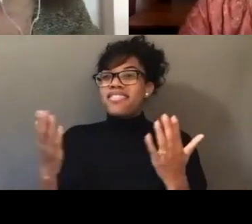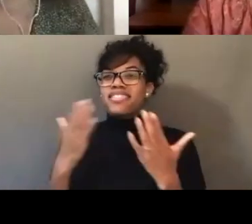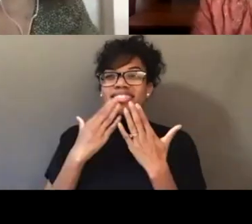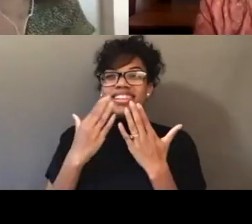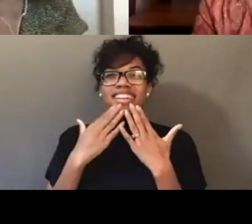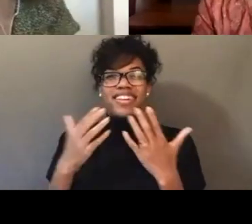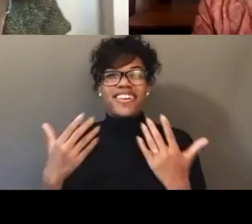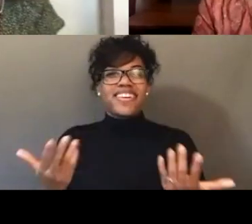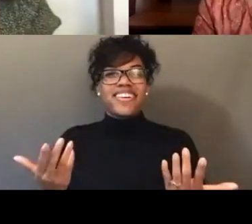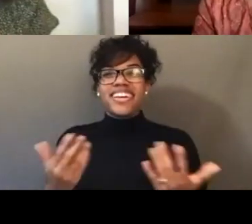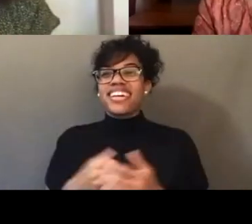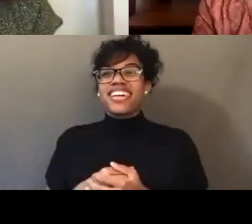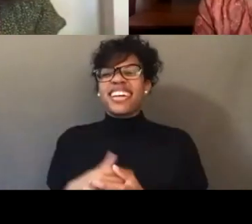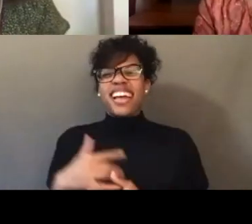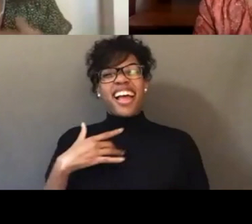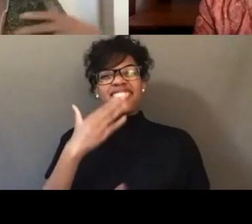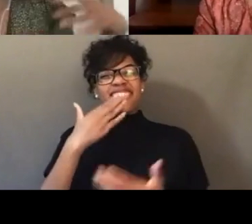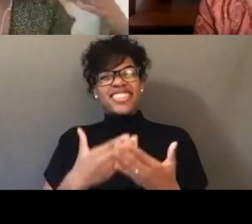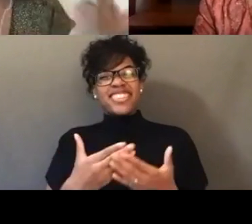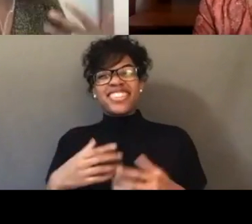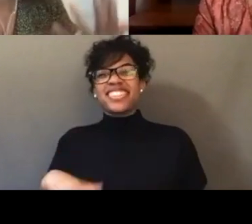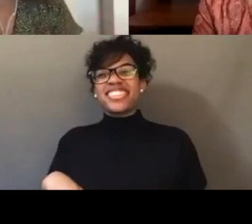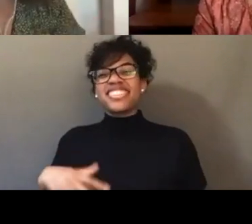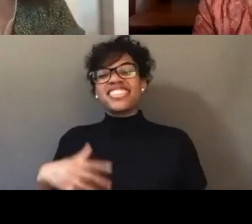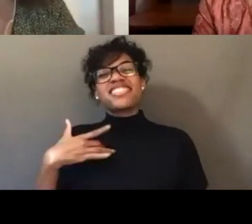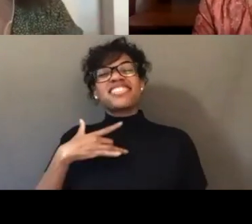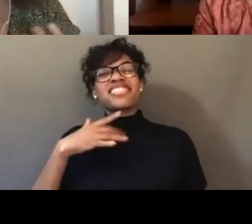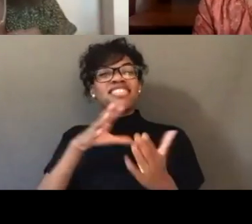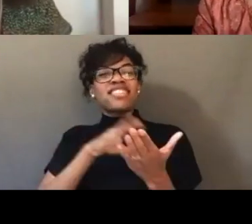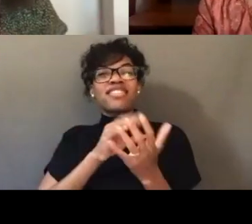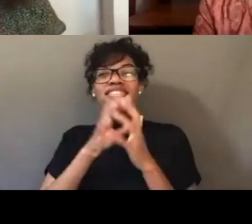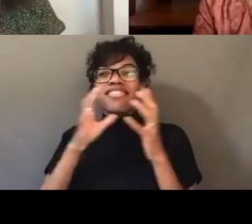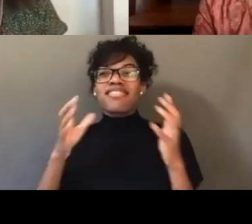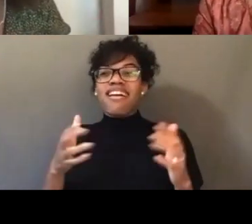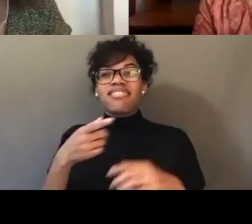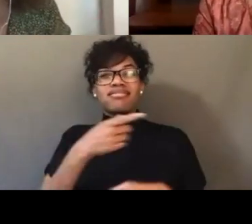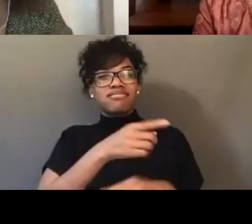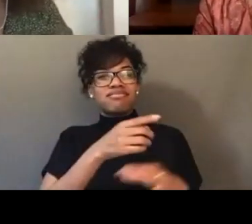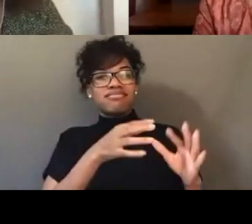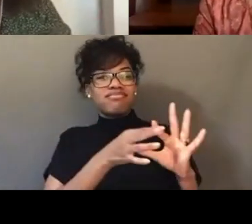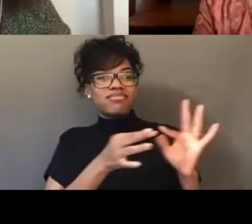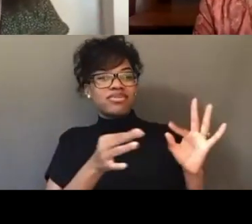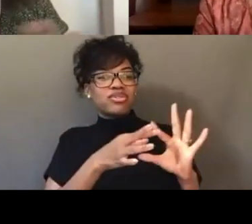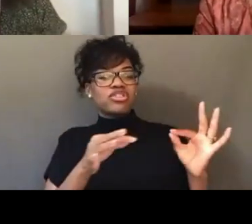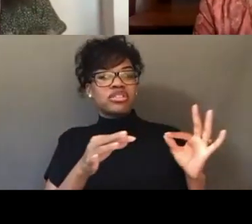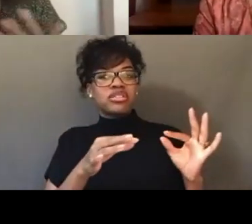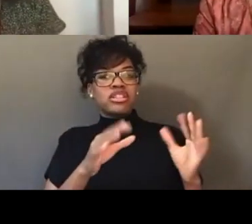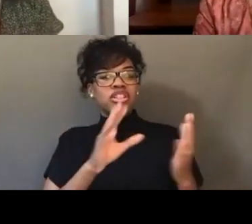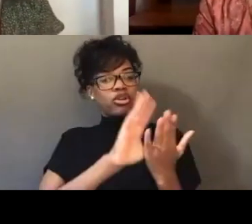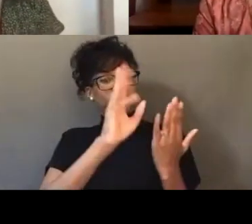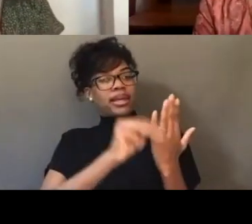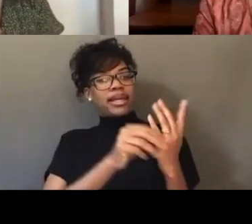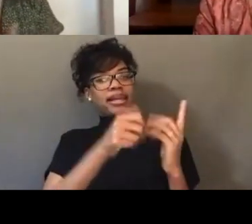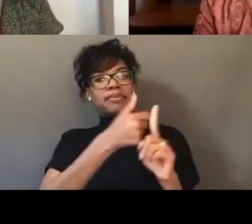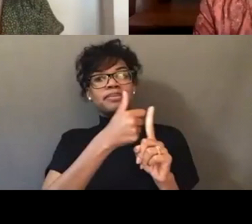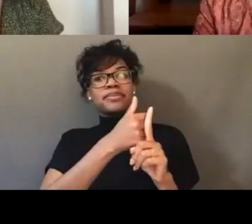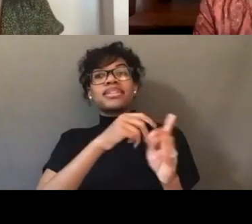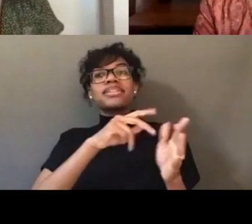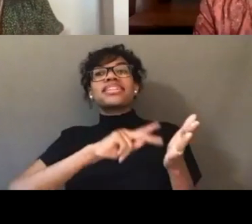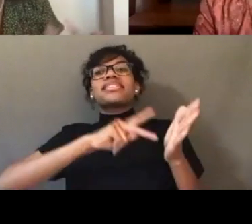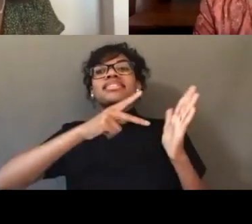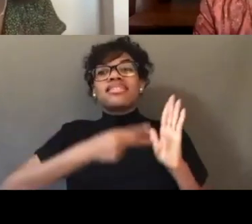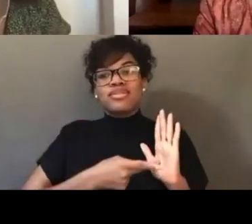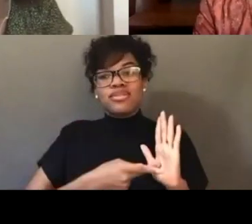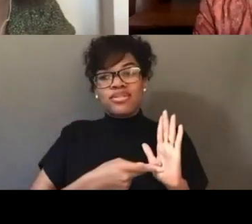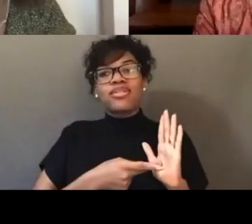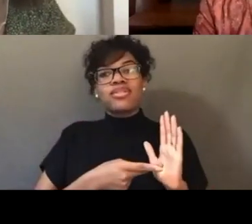oof, so good. I'm just hearing so many things from how curriculum is intentional, it's personal, to being an anti-racist